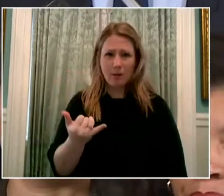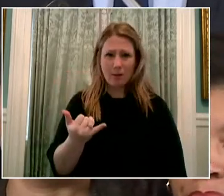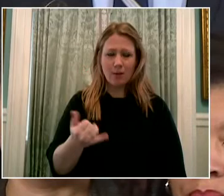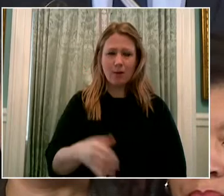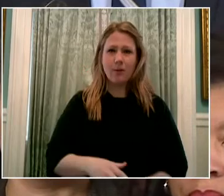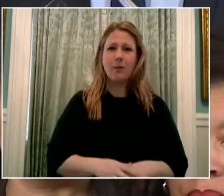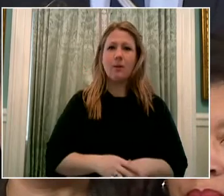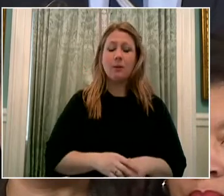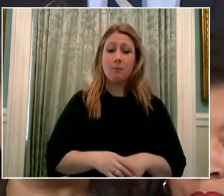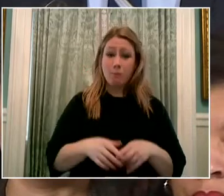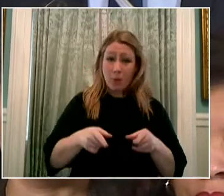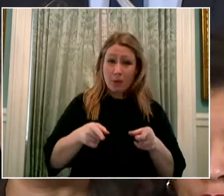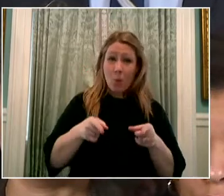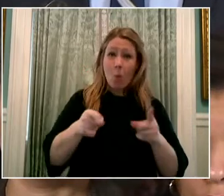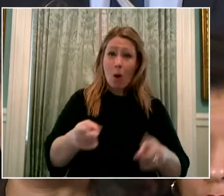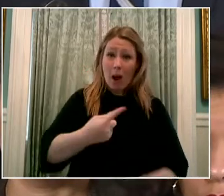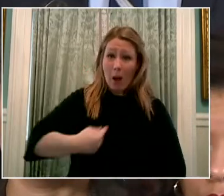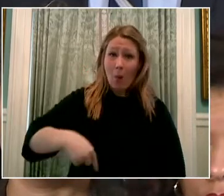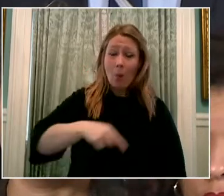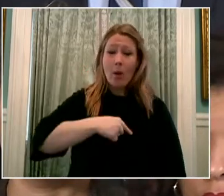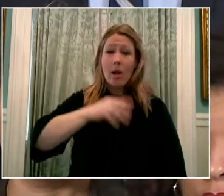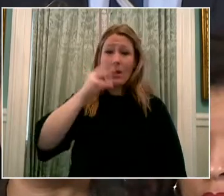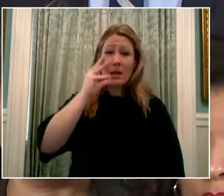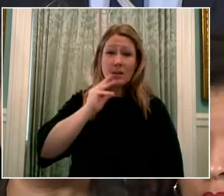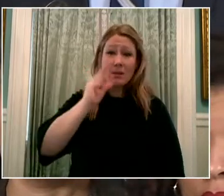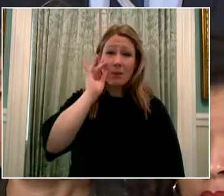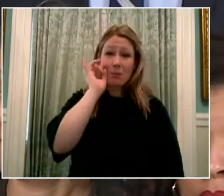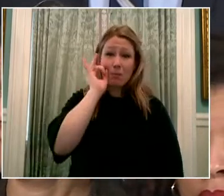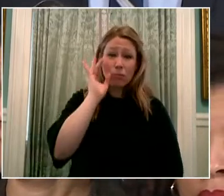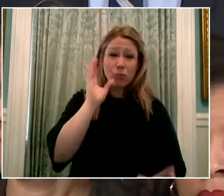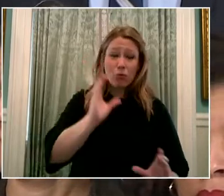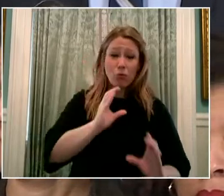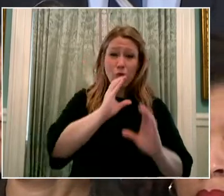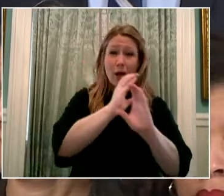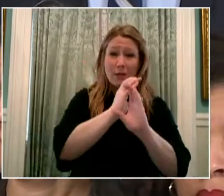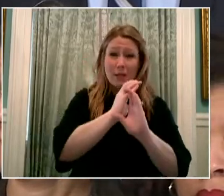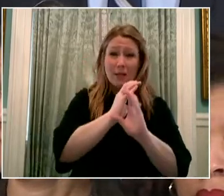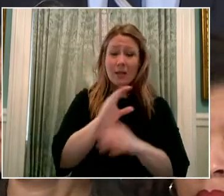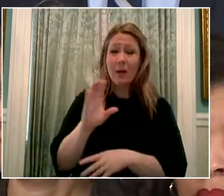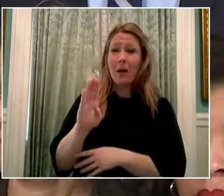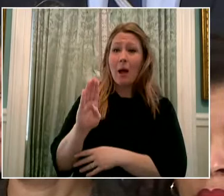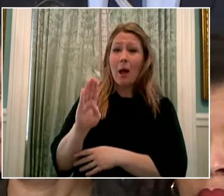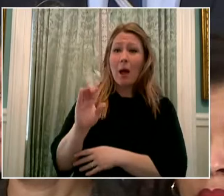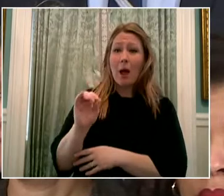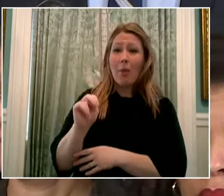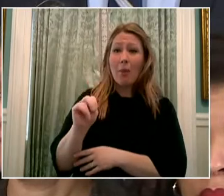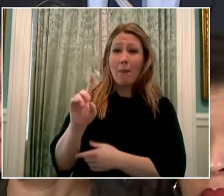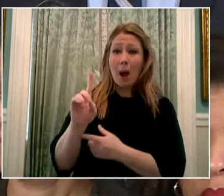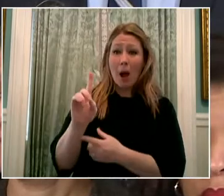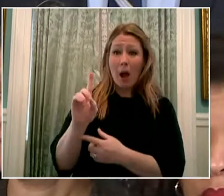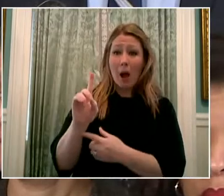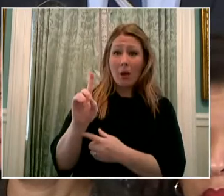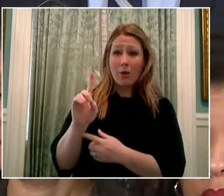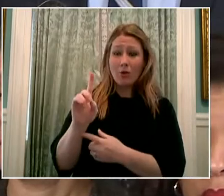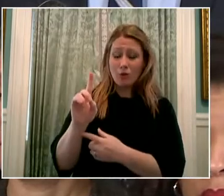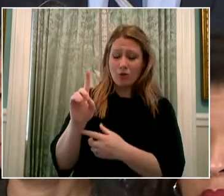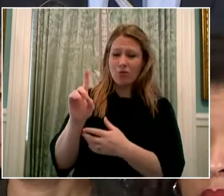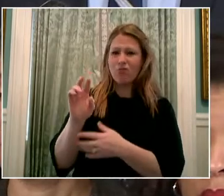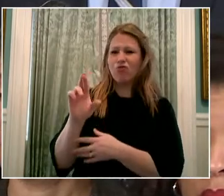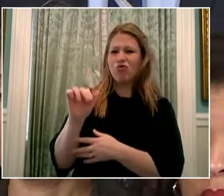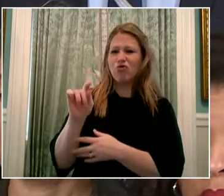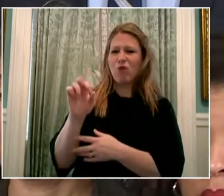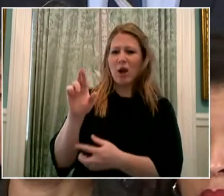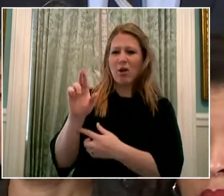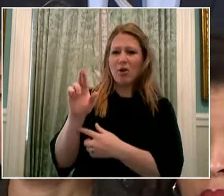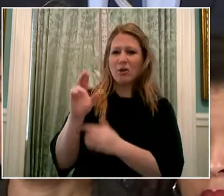all of the crises, the bond raters in the city still raised our bond to a AA because of the fiscal responsibility that we